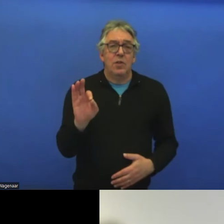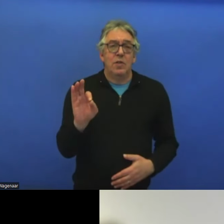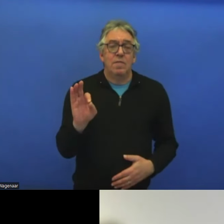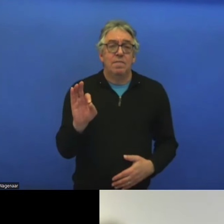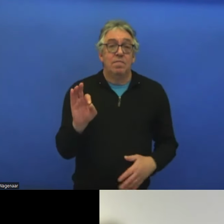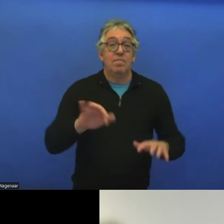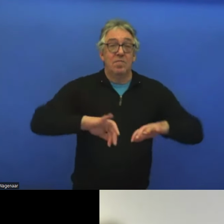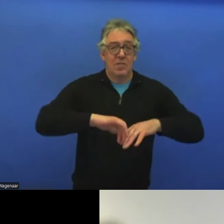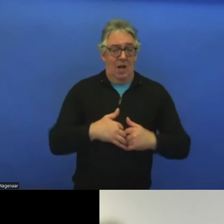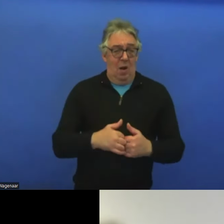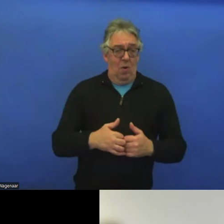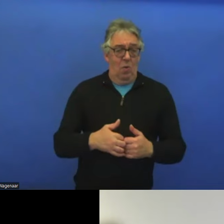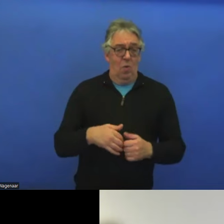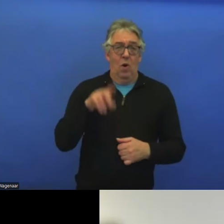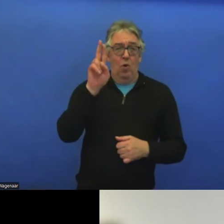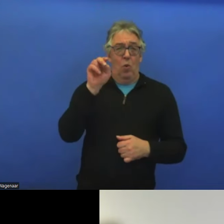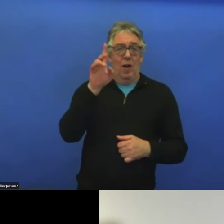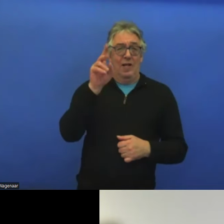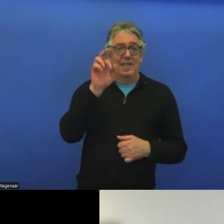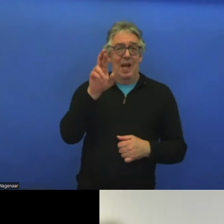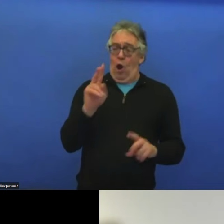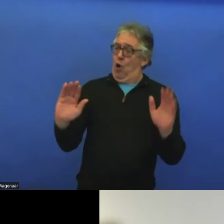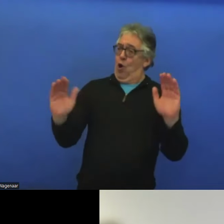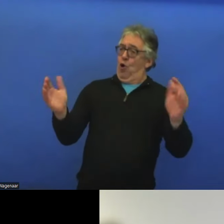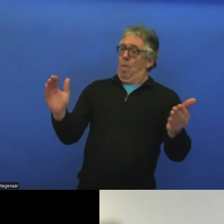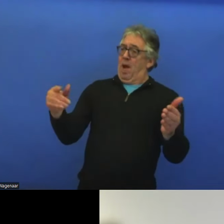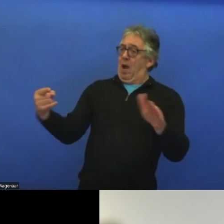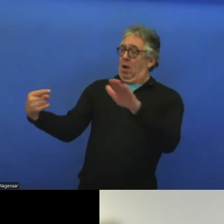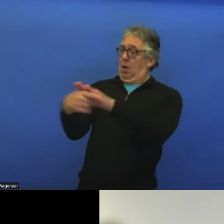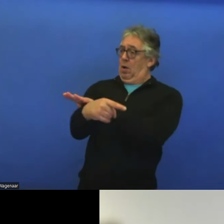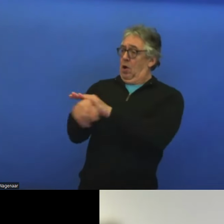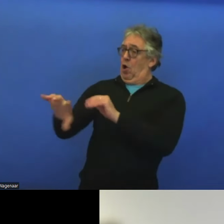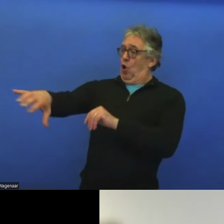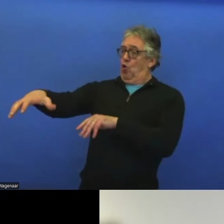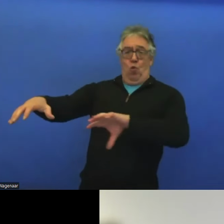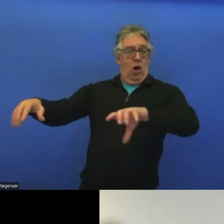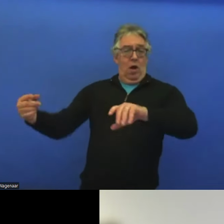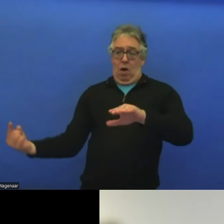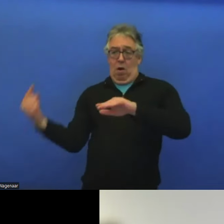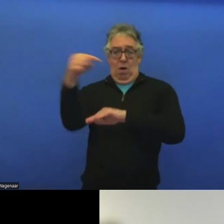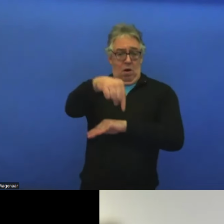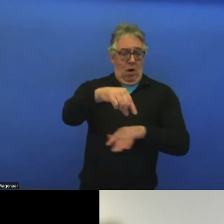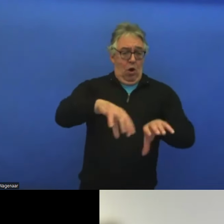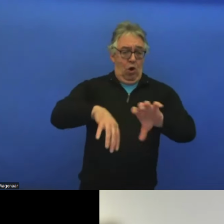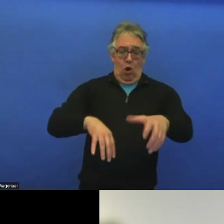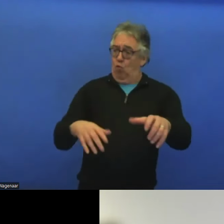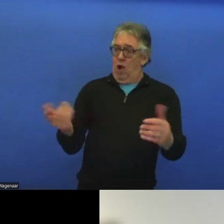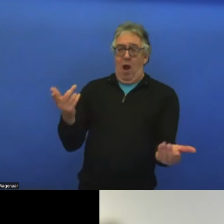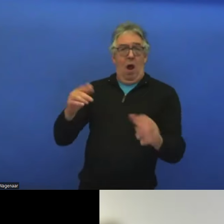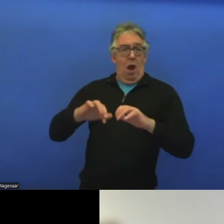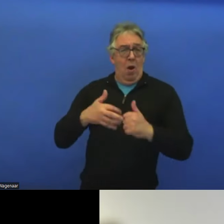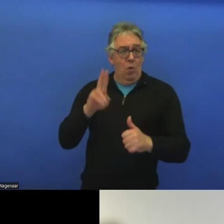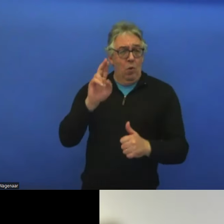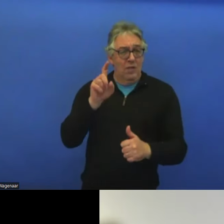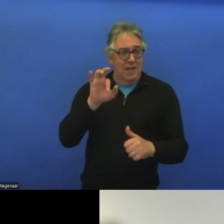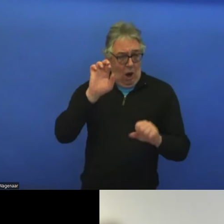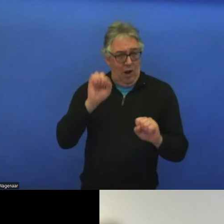than their home country? Well, that's very tricky for them.